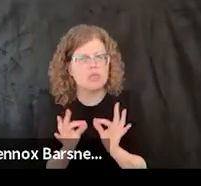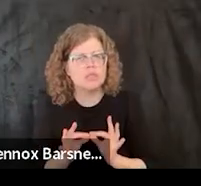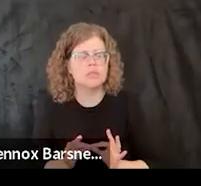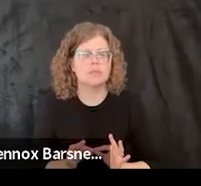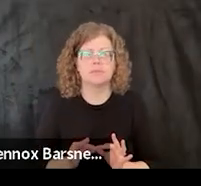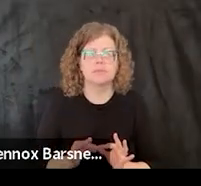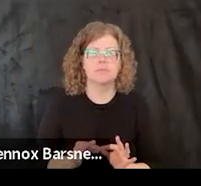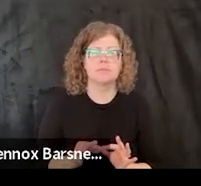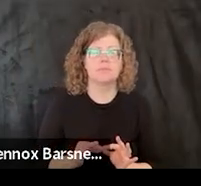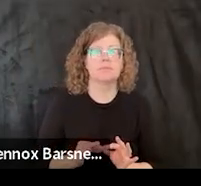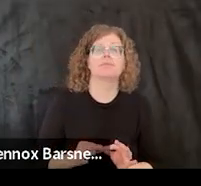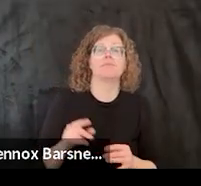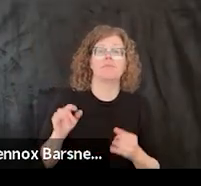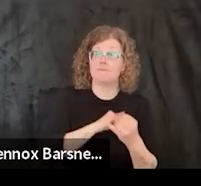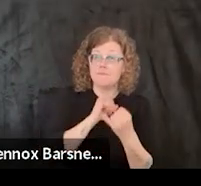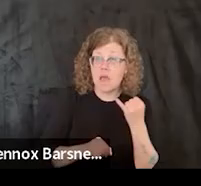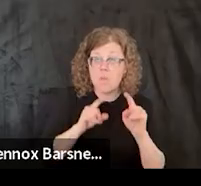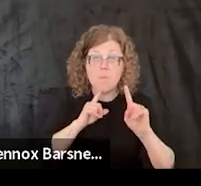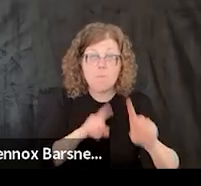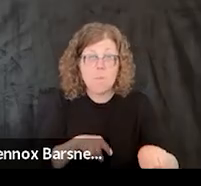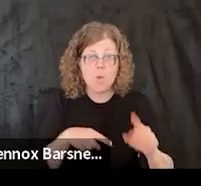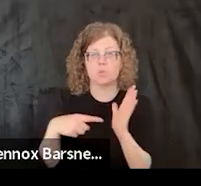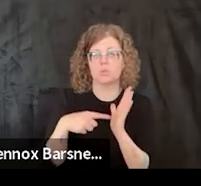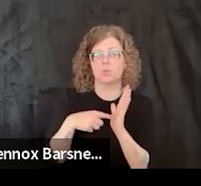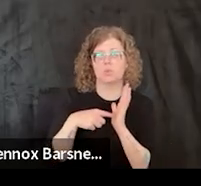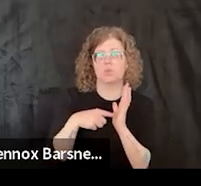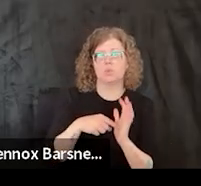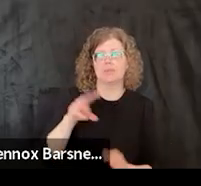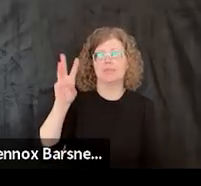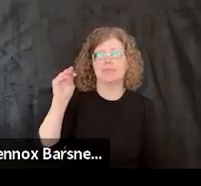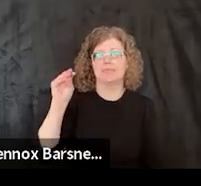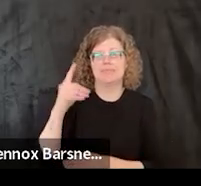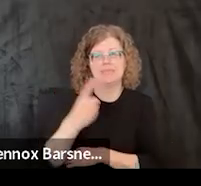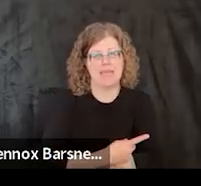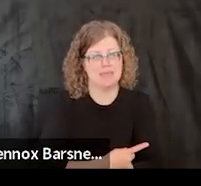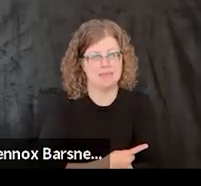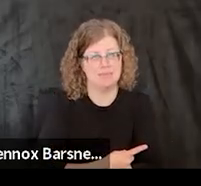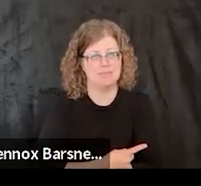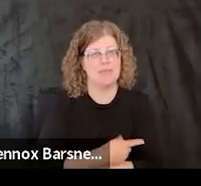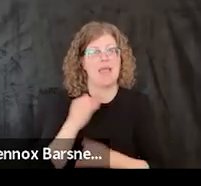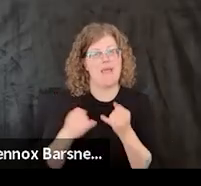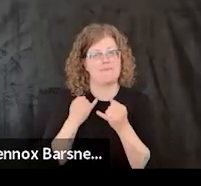Final reports are due within 60 days of the stated project end date in your application.